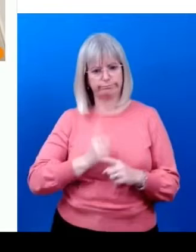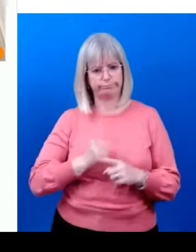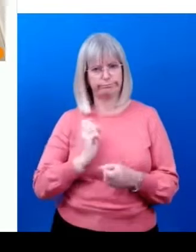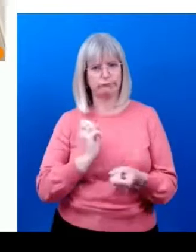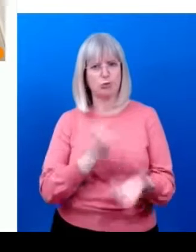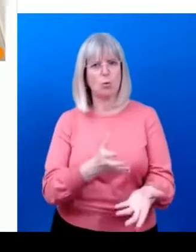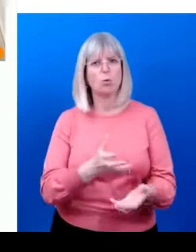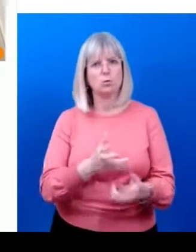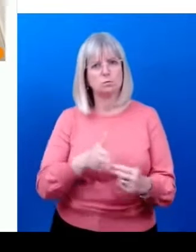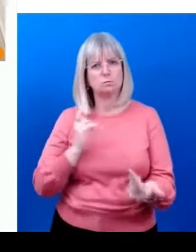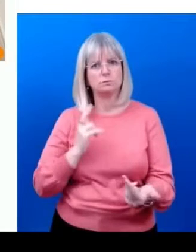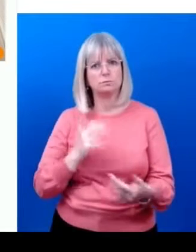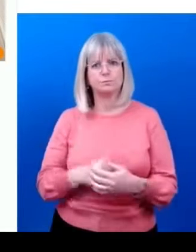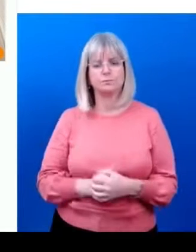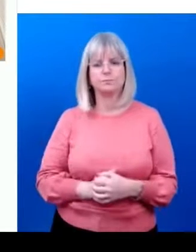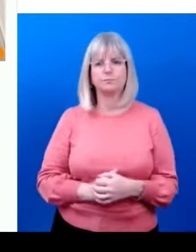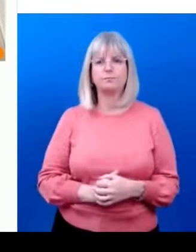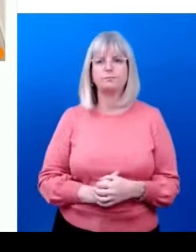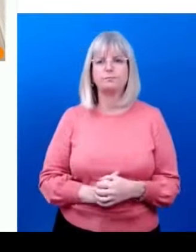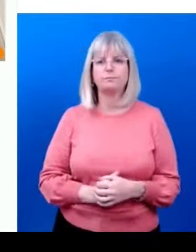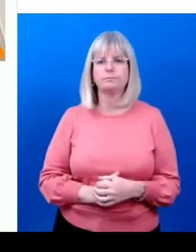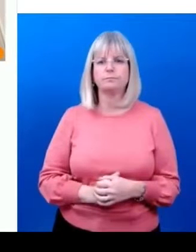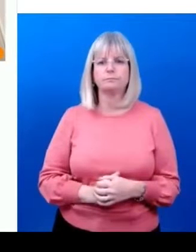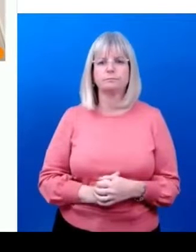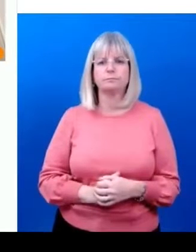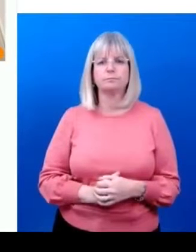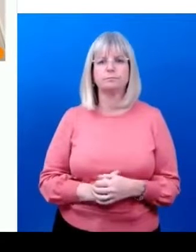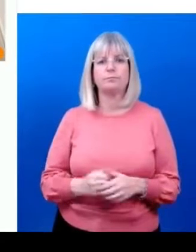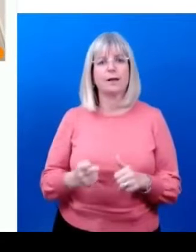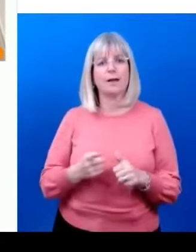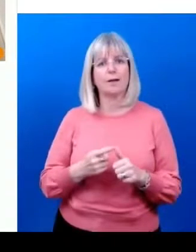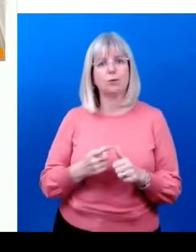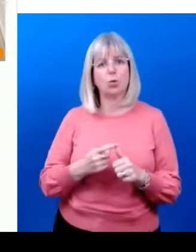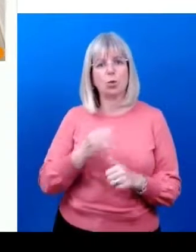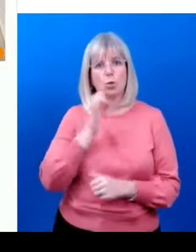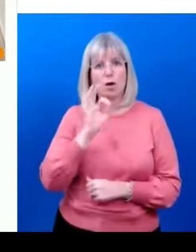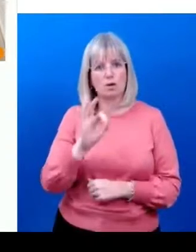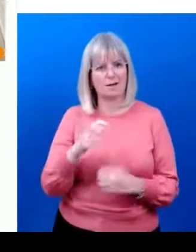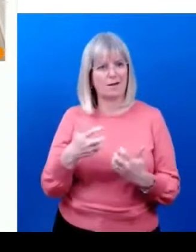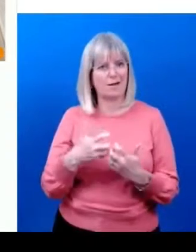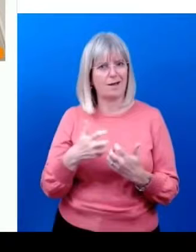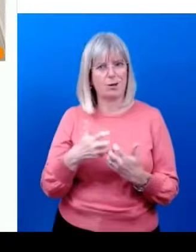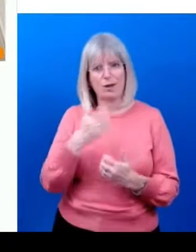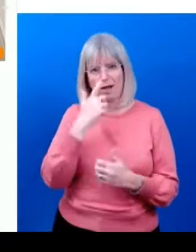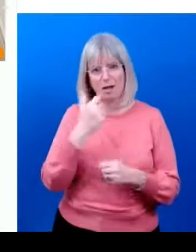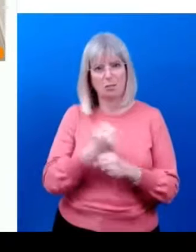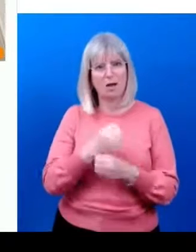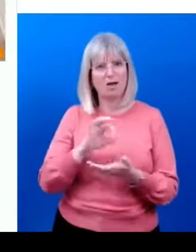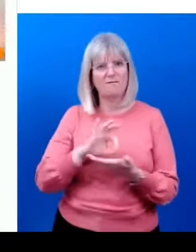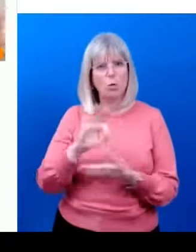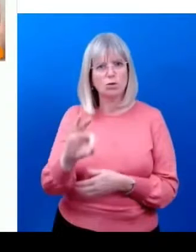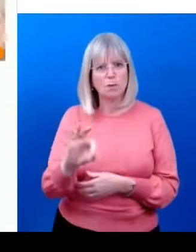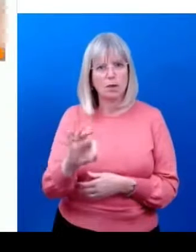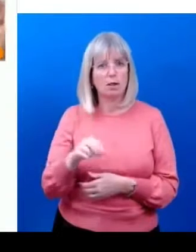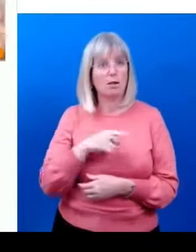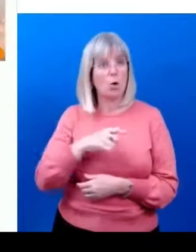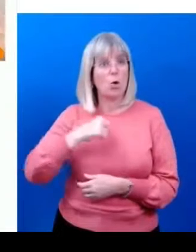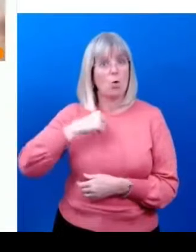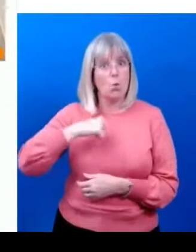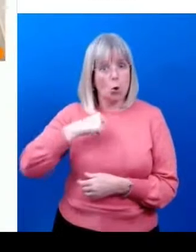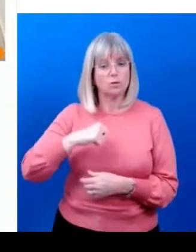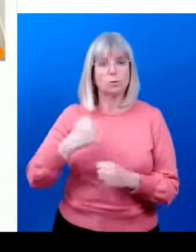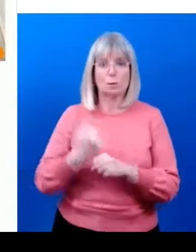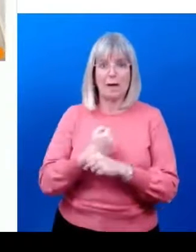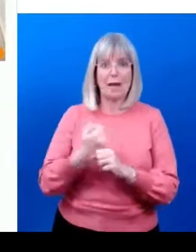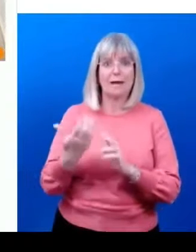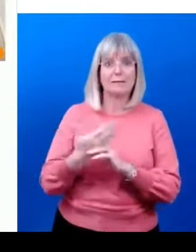same time affordable, because there's plenty of organizations who have the goodwill of making event accessible, but